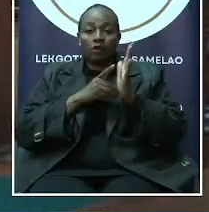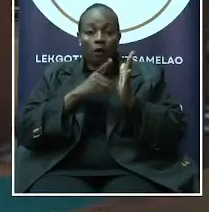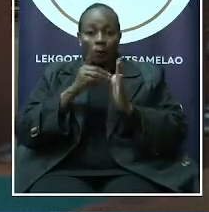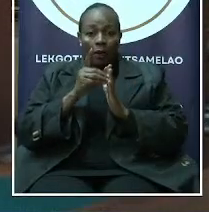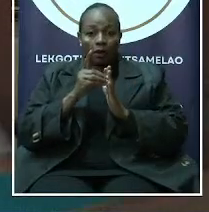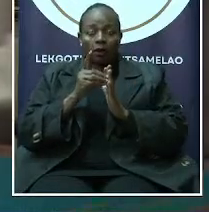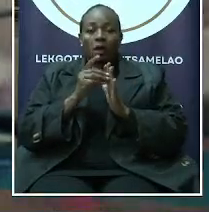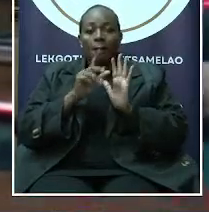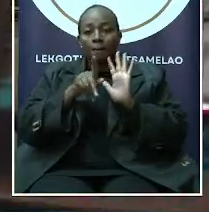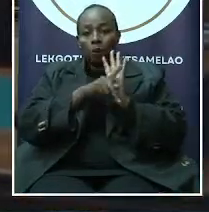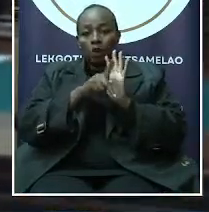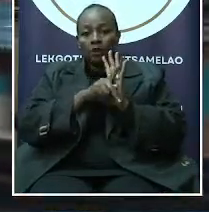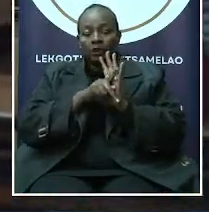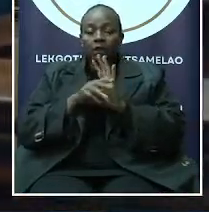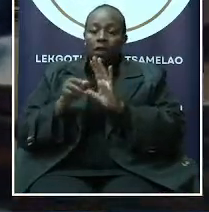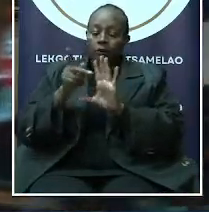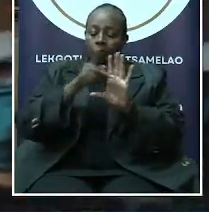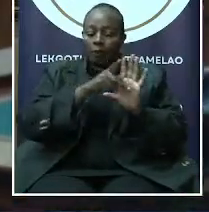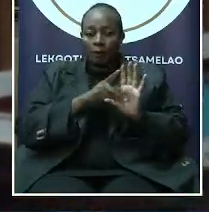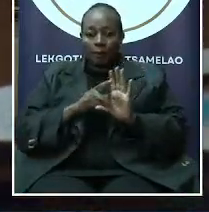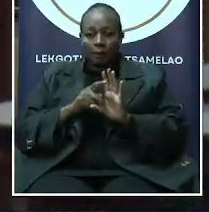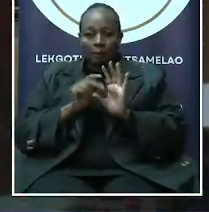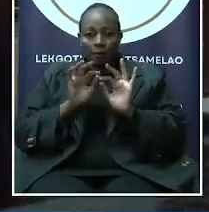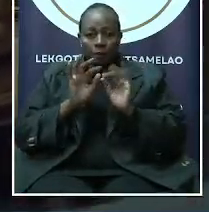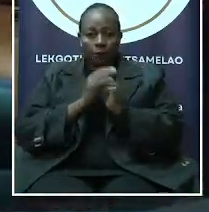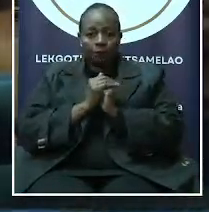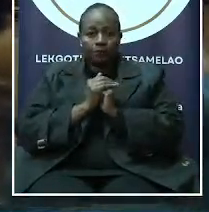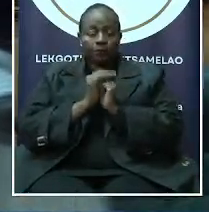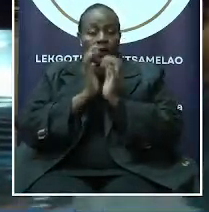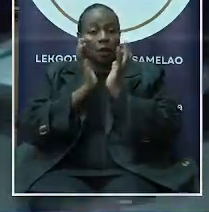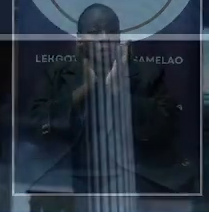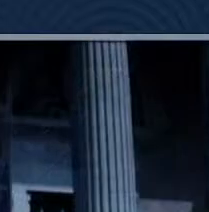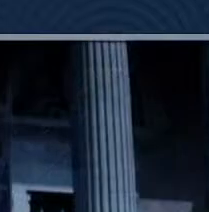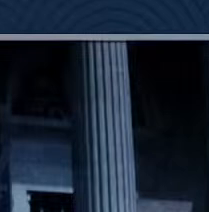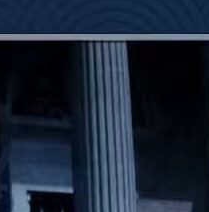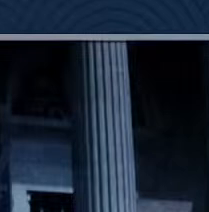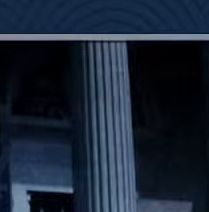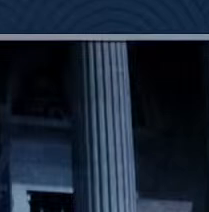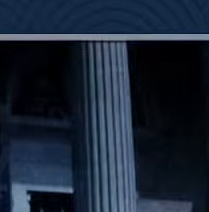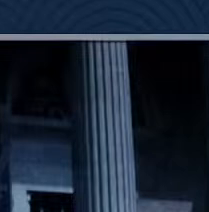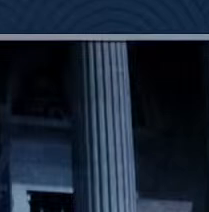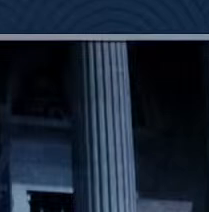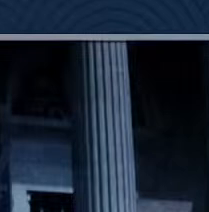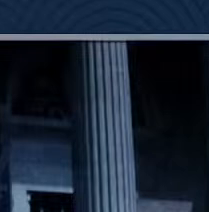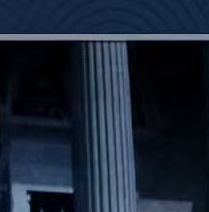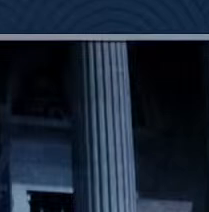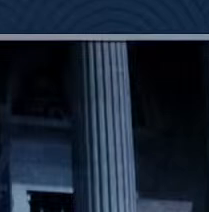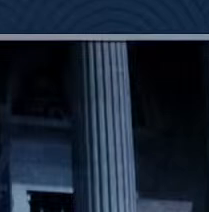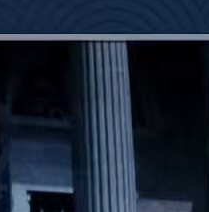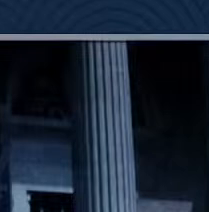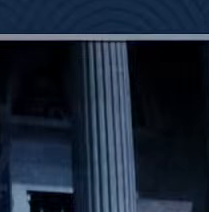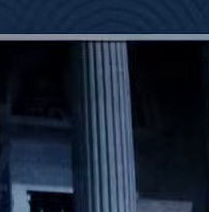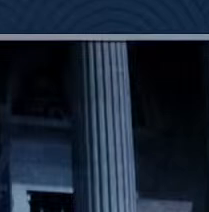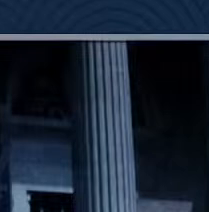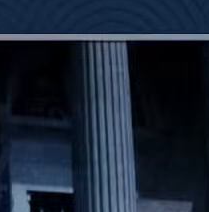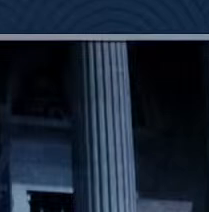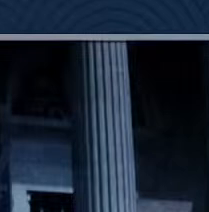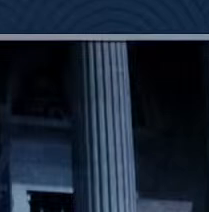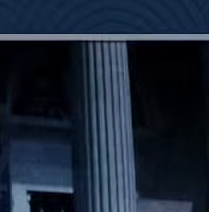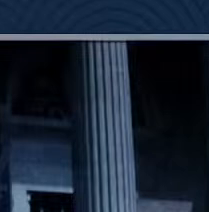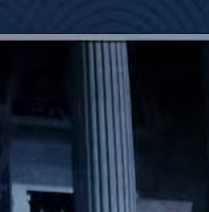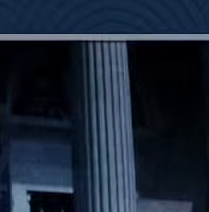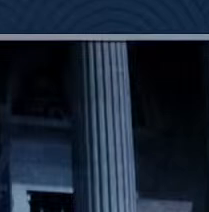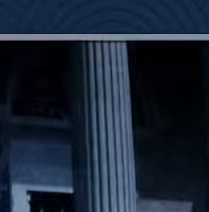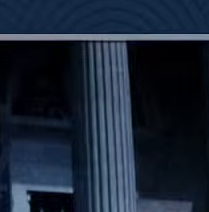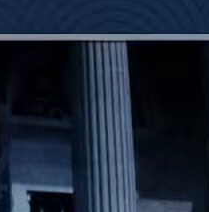through policy and participation. The session must explore how the provincial legislation and institutional framework